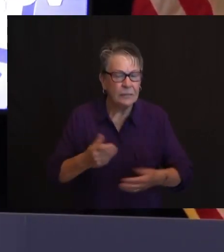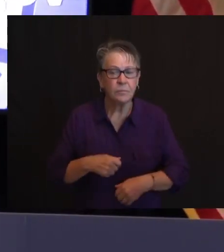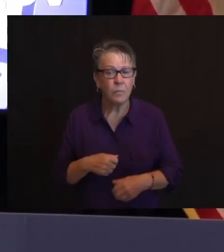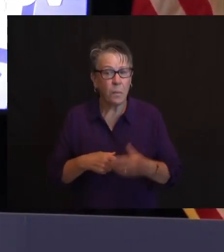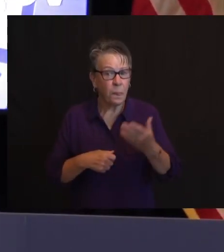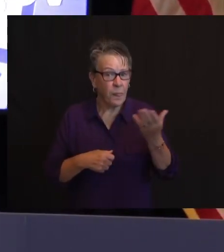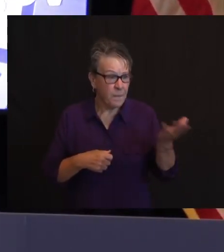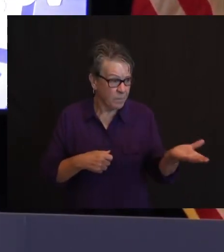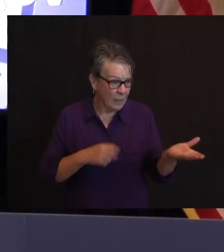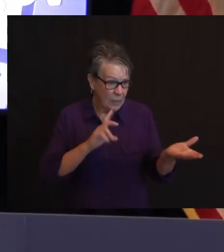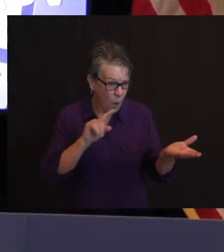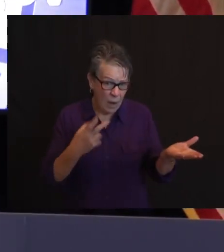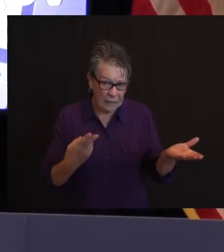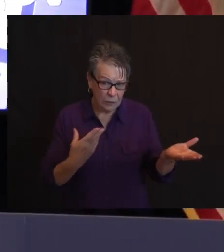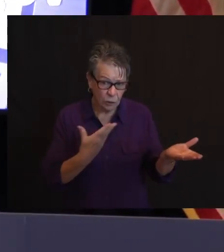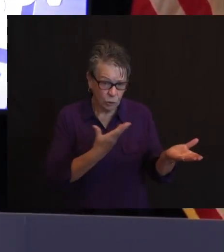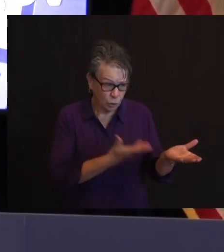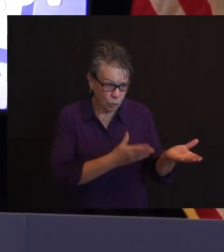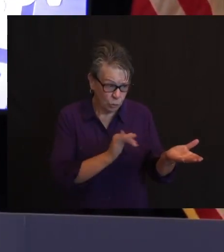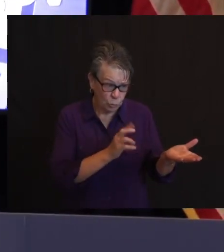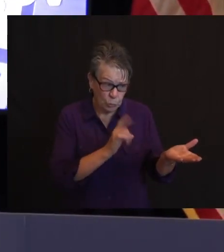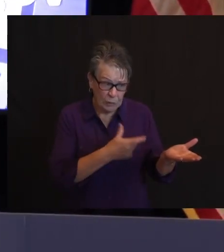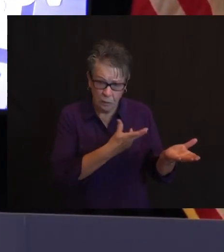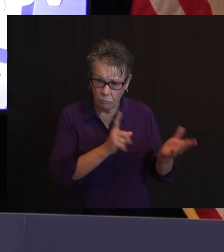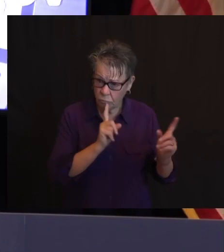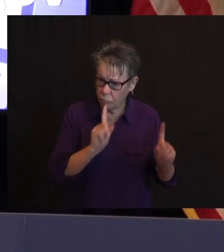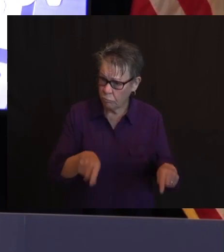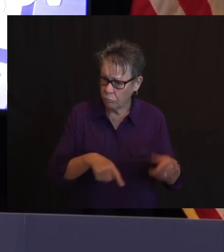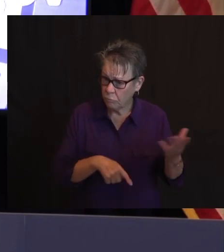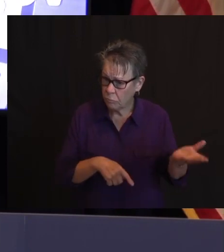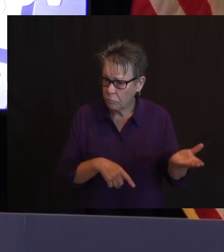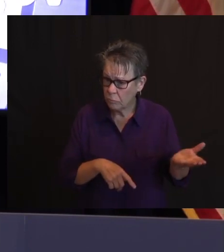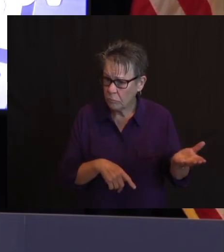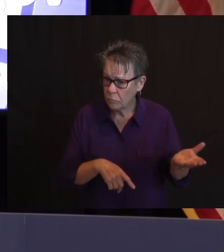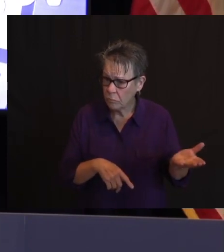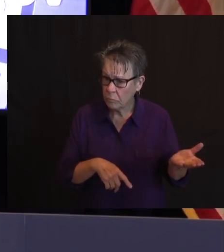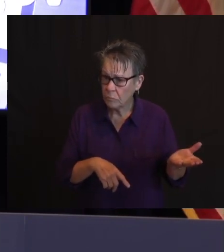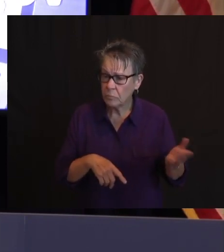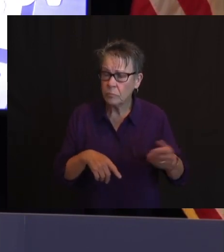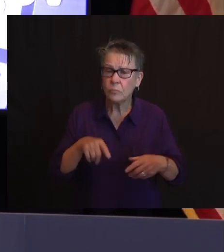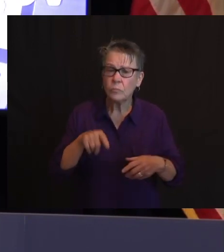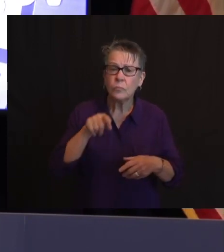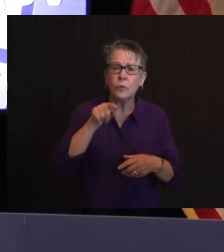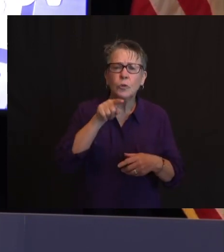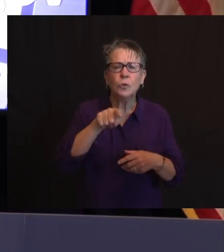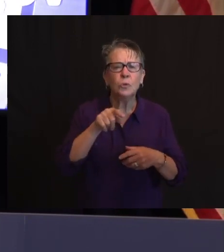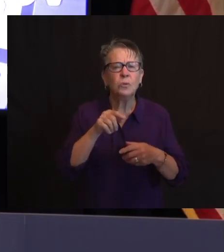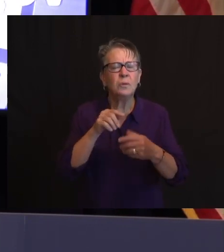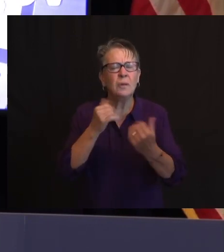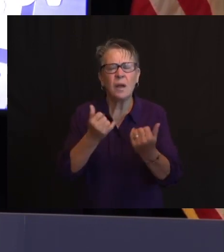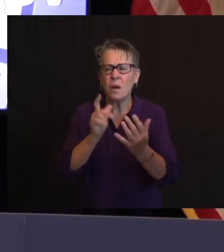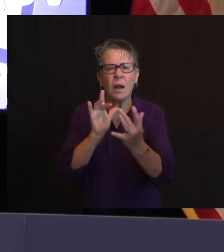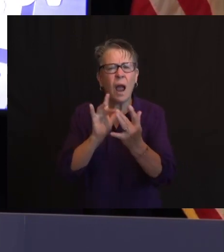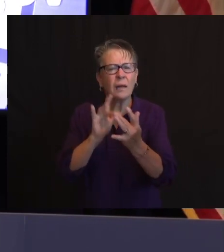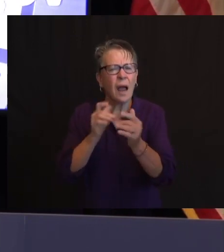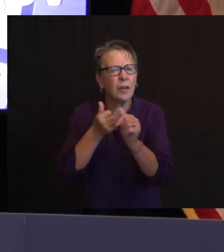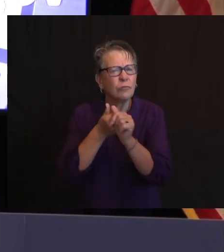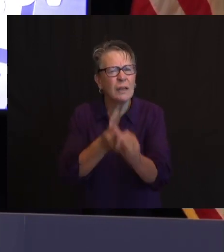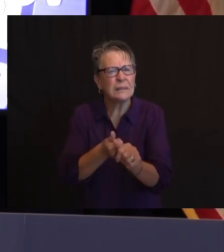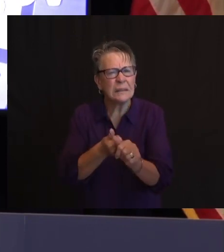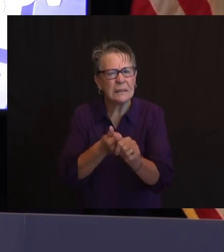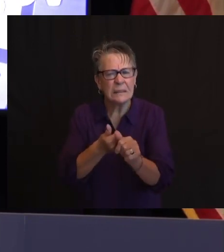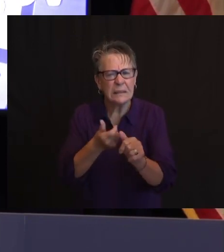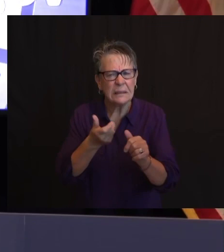case investigation and contact tracing. You've heard us bring it up over and over and over again. Well, there's a reason for that. Without really good